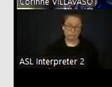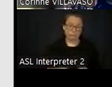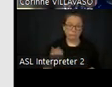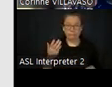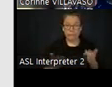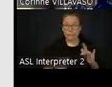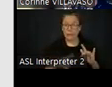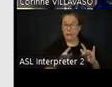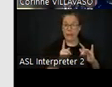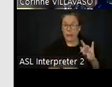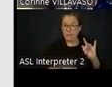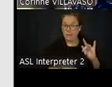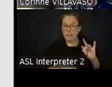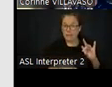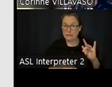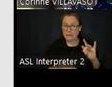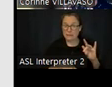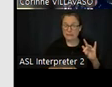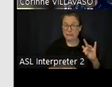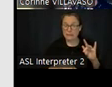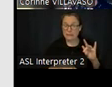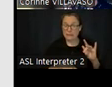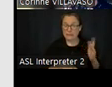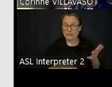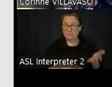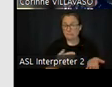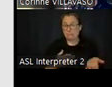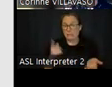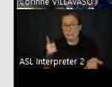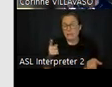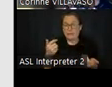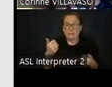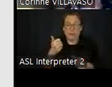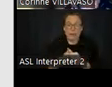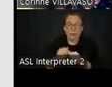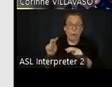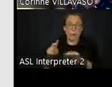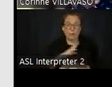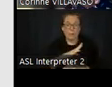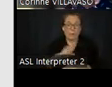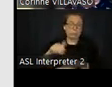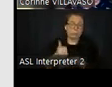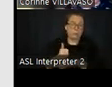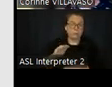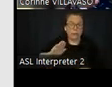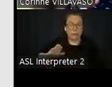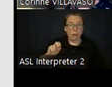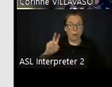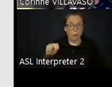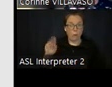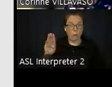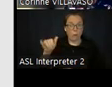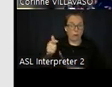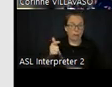the threshold, and then the oversight board will be able to establish its own bylaws and may have a standard that is more